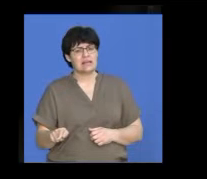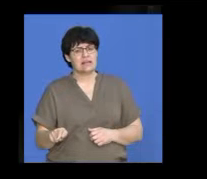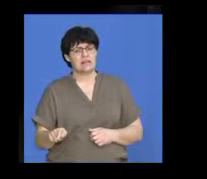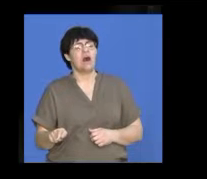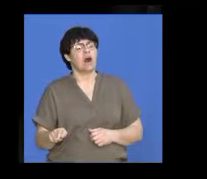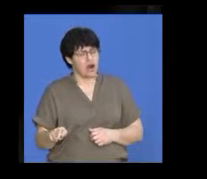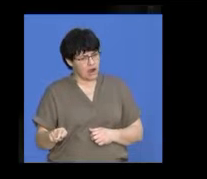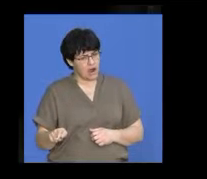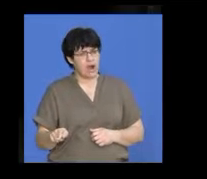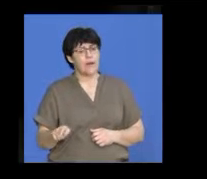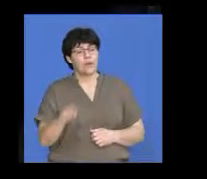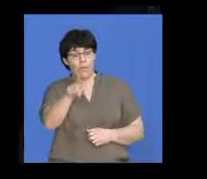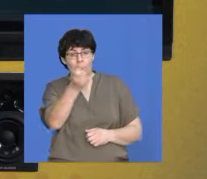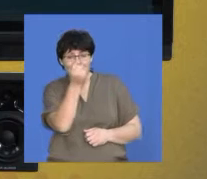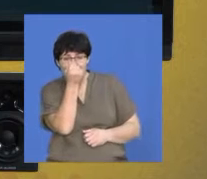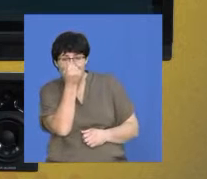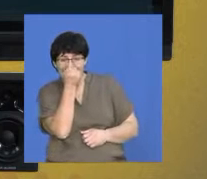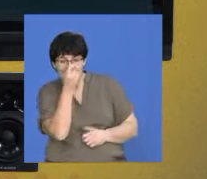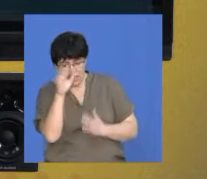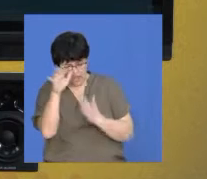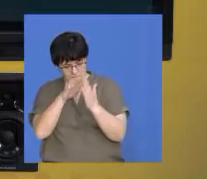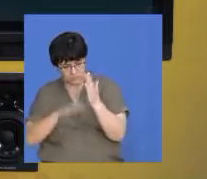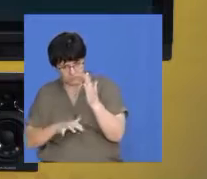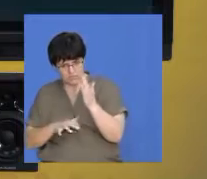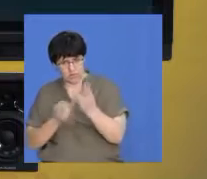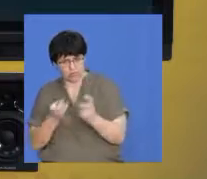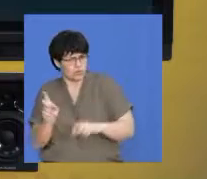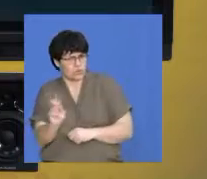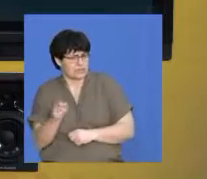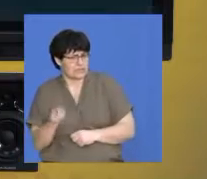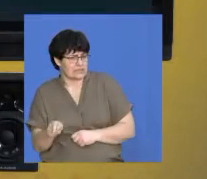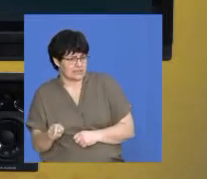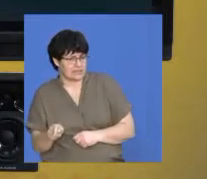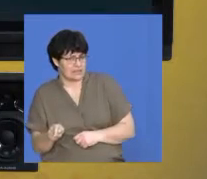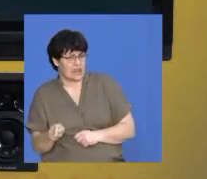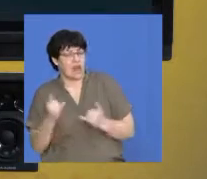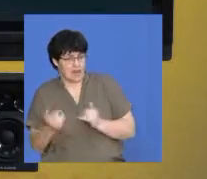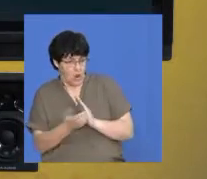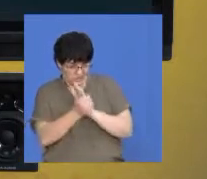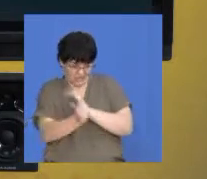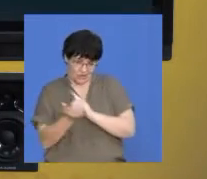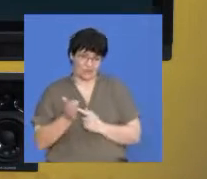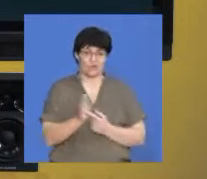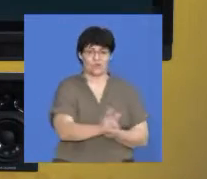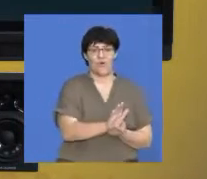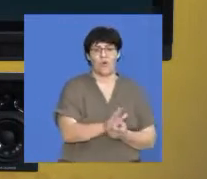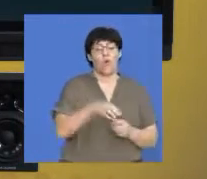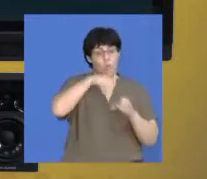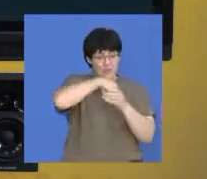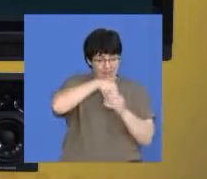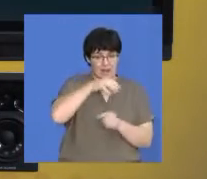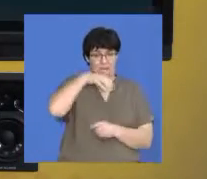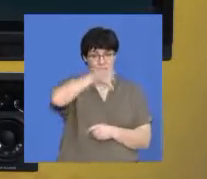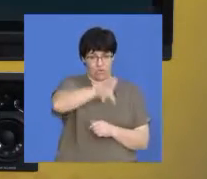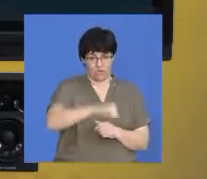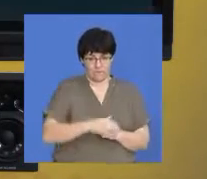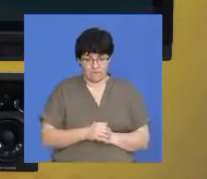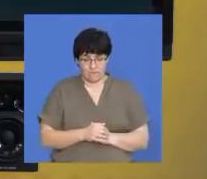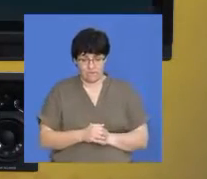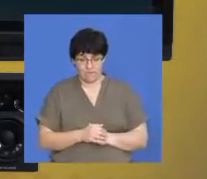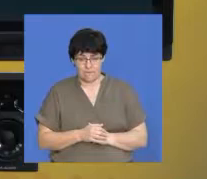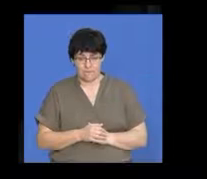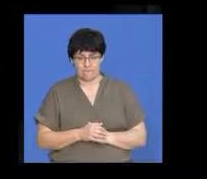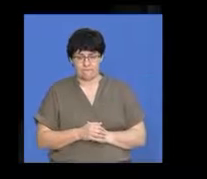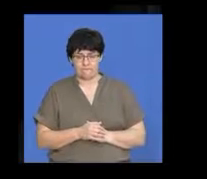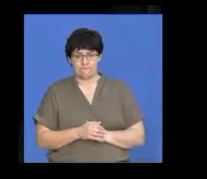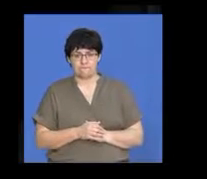is very important to understand the source. So you will be showing that skill again in your paragraph. Okay,